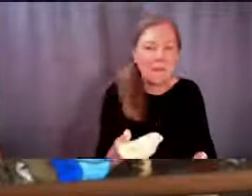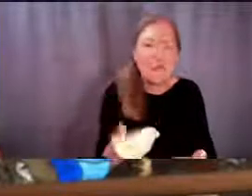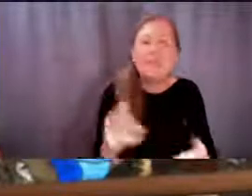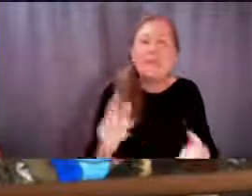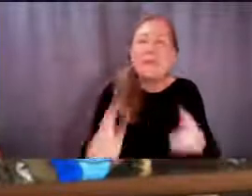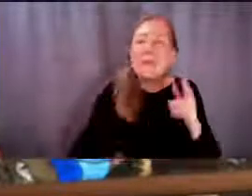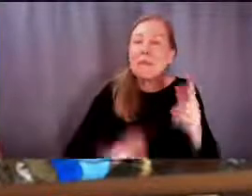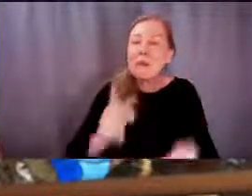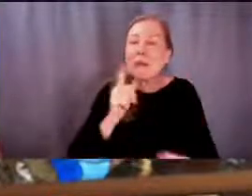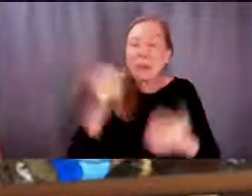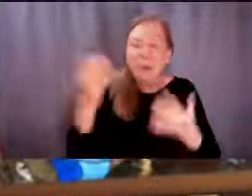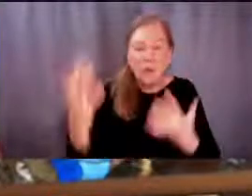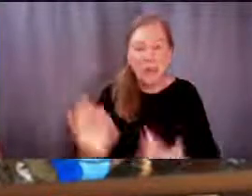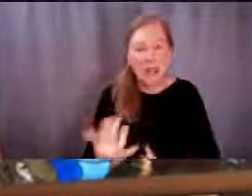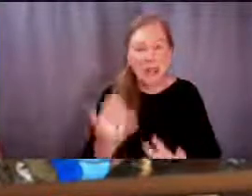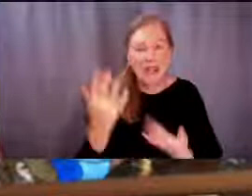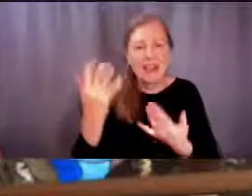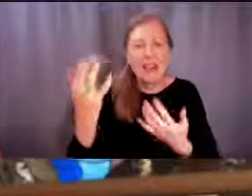Those who